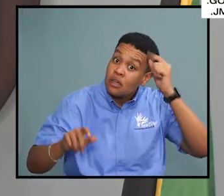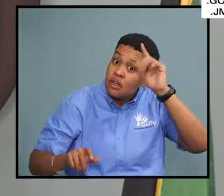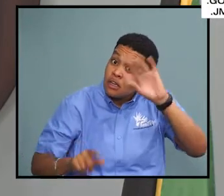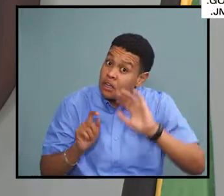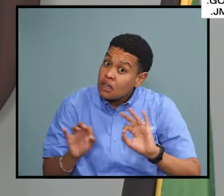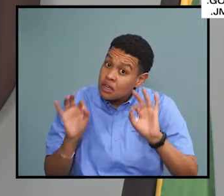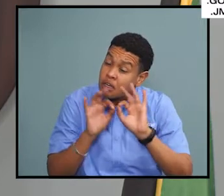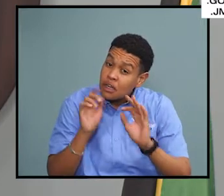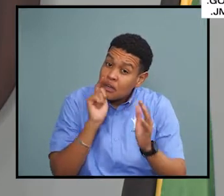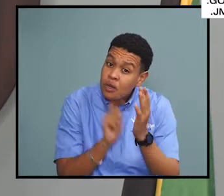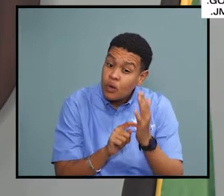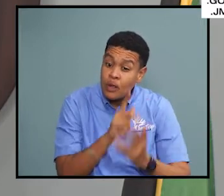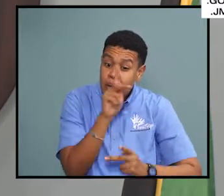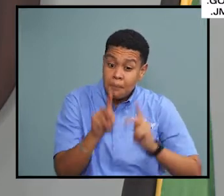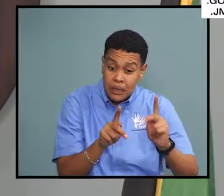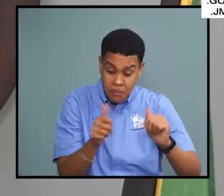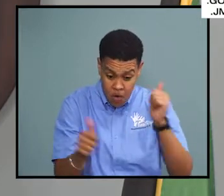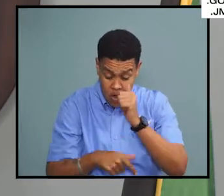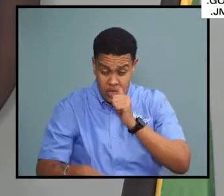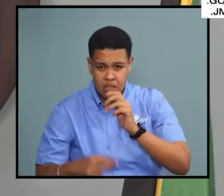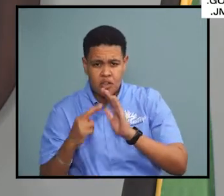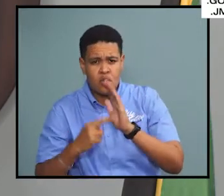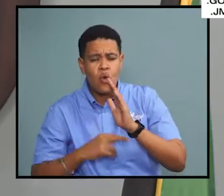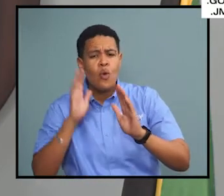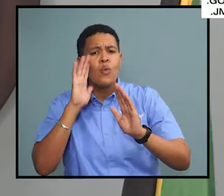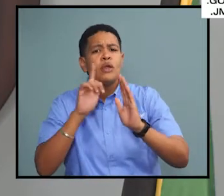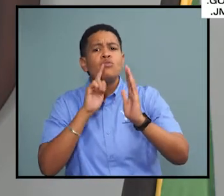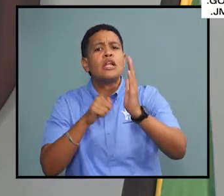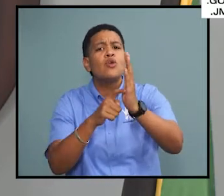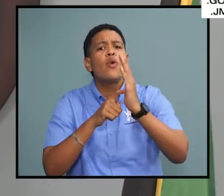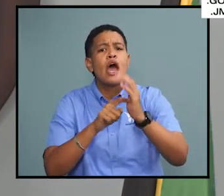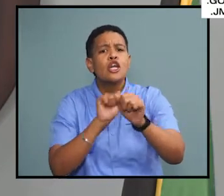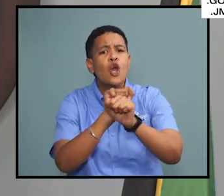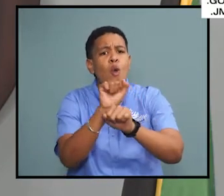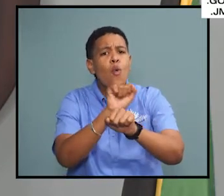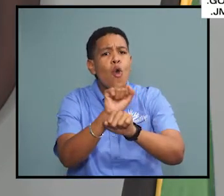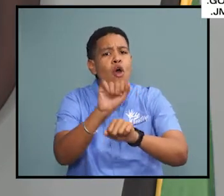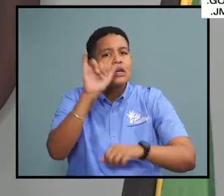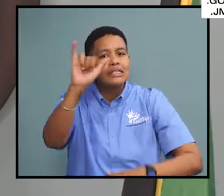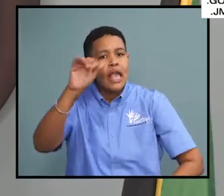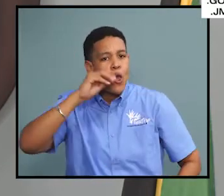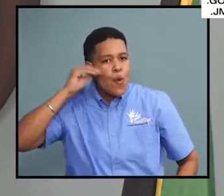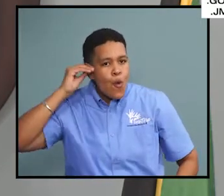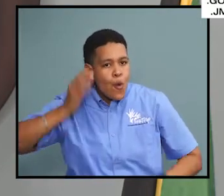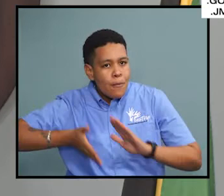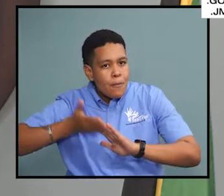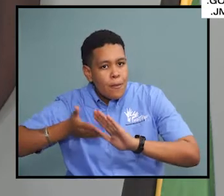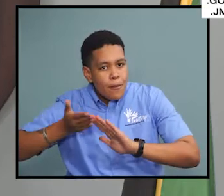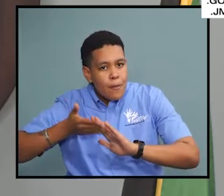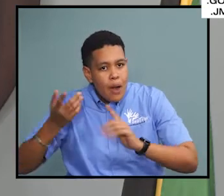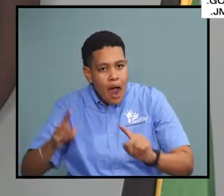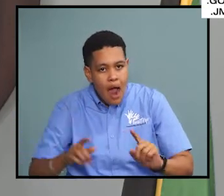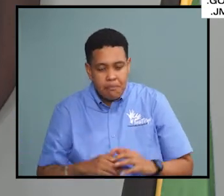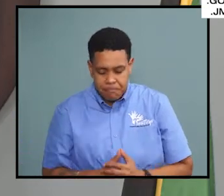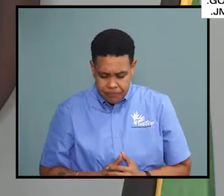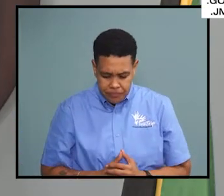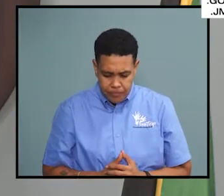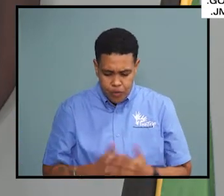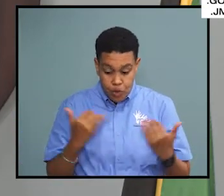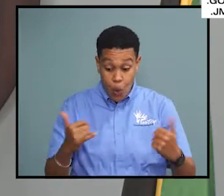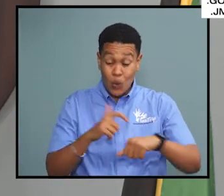that persons under this measure would also be required to work from home. And at this point, I